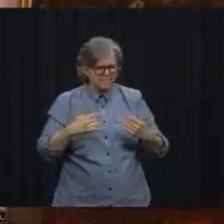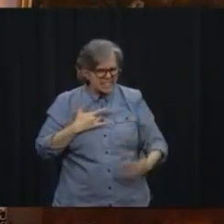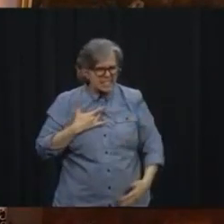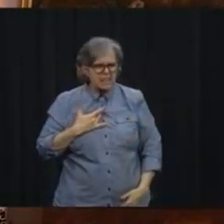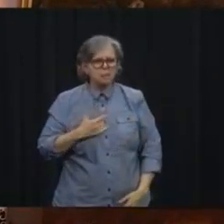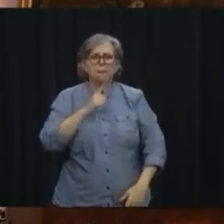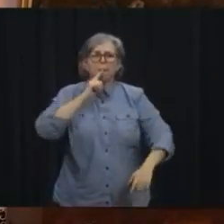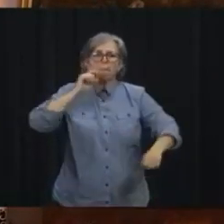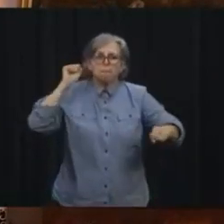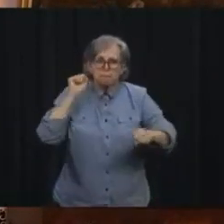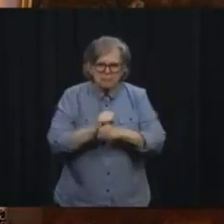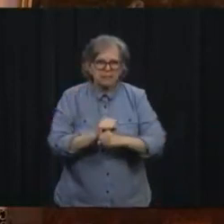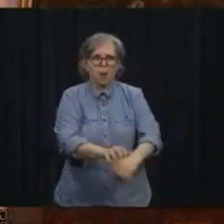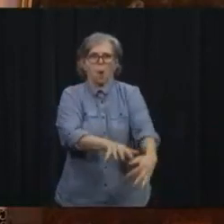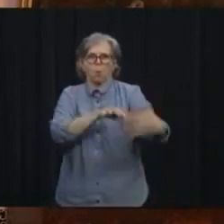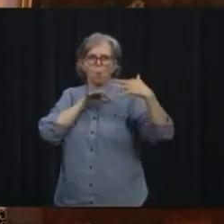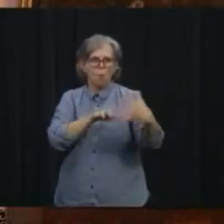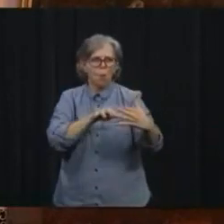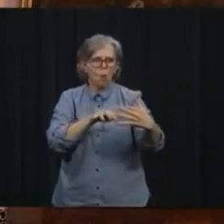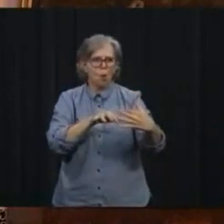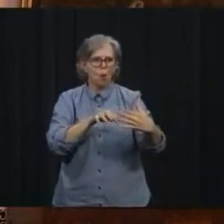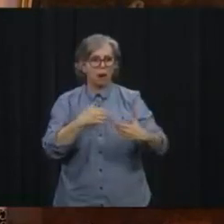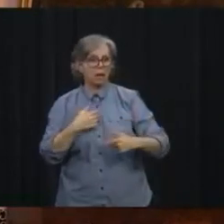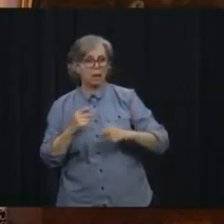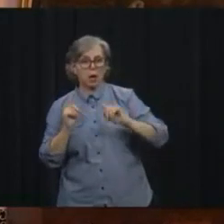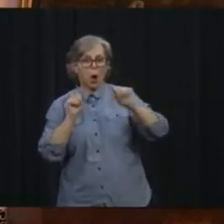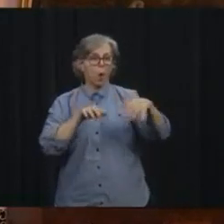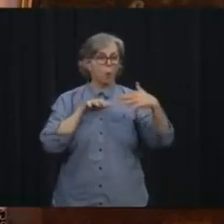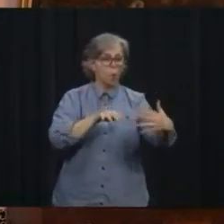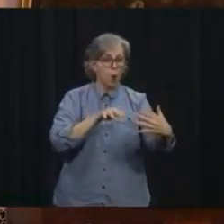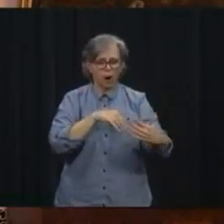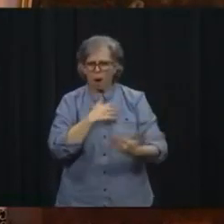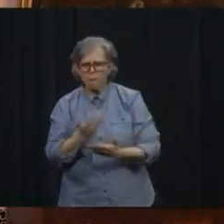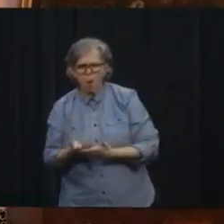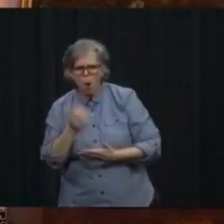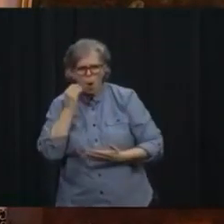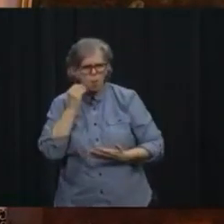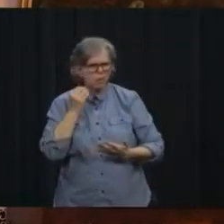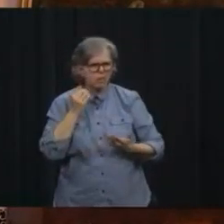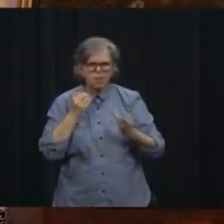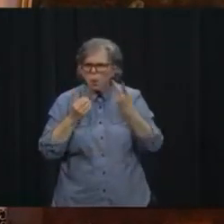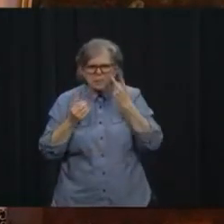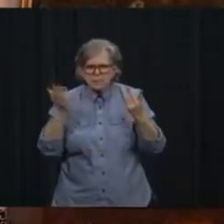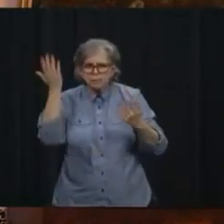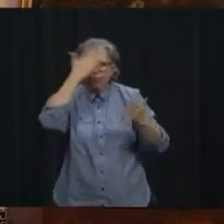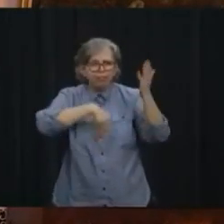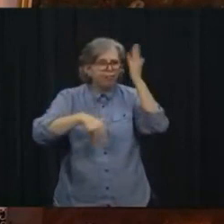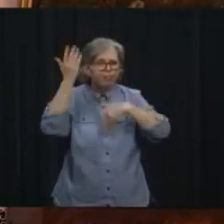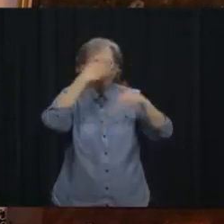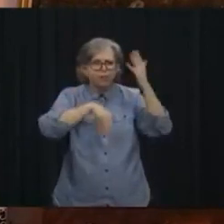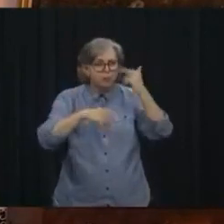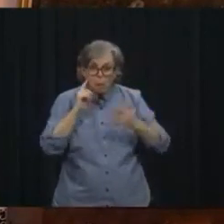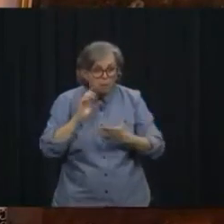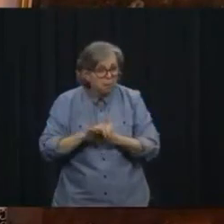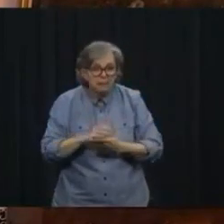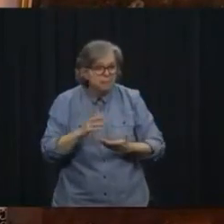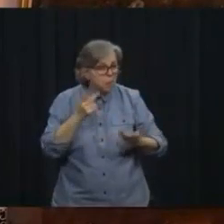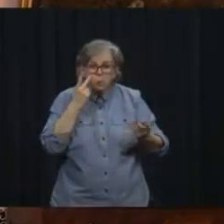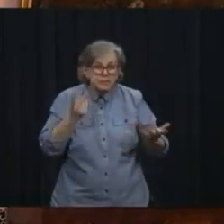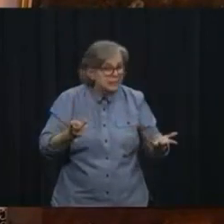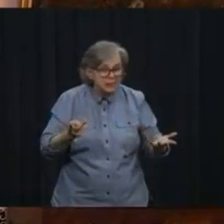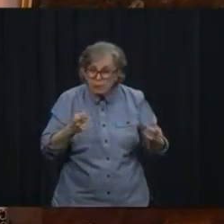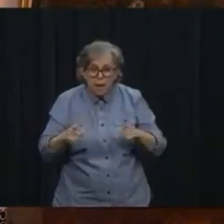been reported to the media but have not come into our data center yet. We have 31 counties impacted, knowing full well